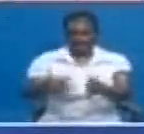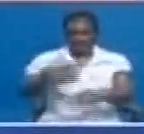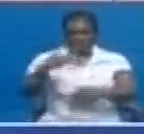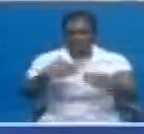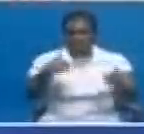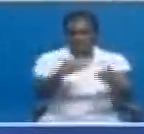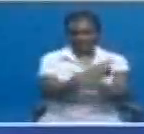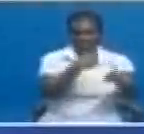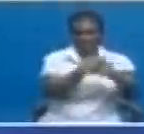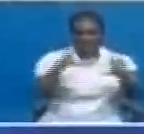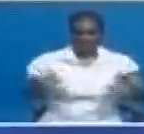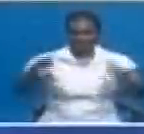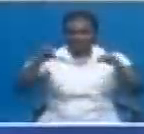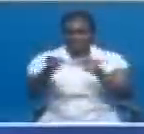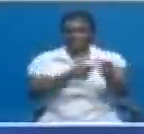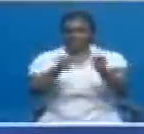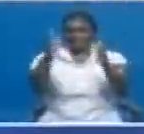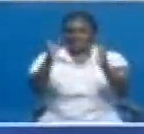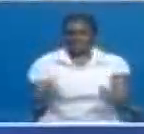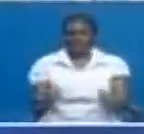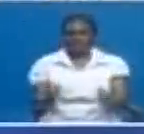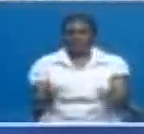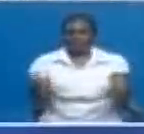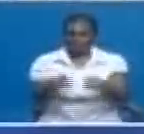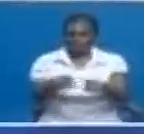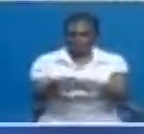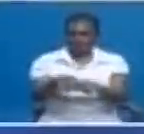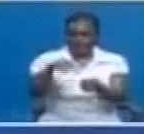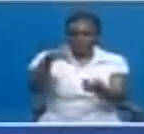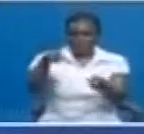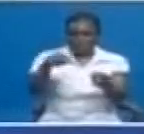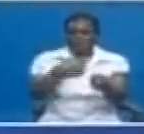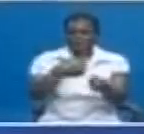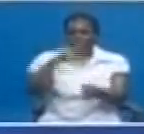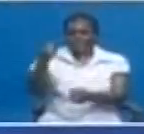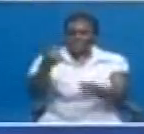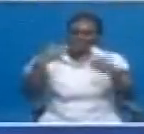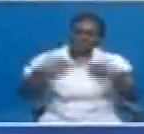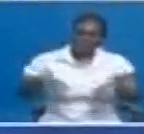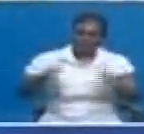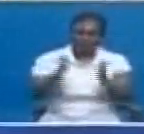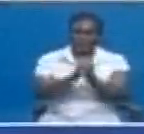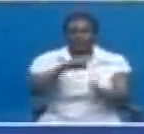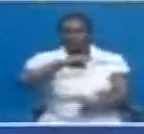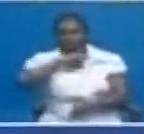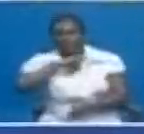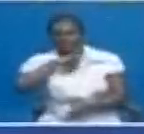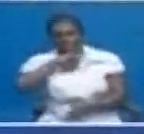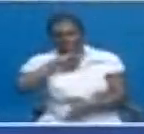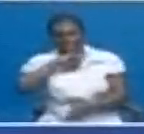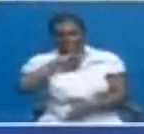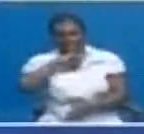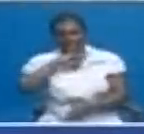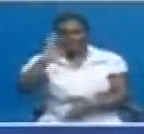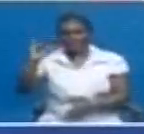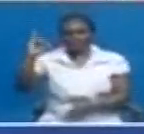Fiji and hired an Australian manager. This is in addition to their current squad, which is composed of Kenyan and Ugandan players. Fijians